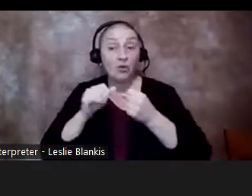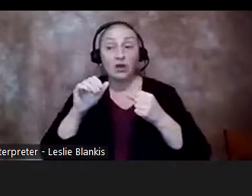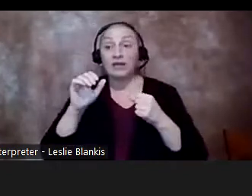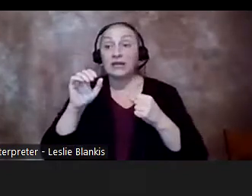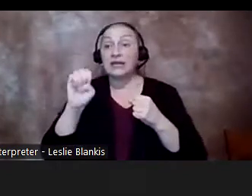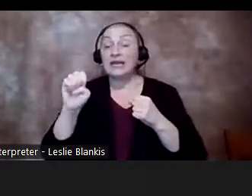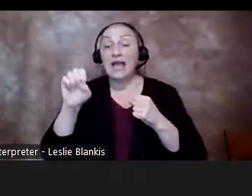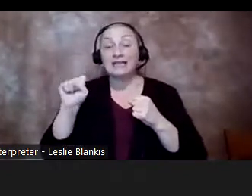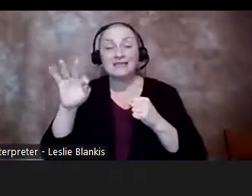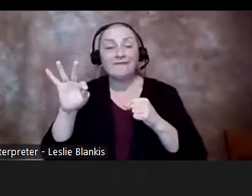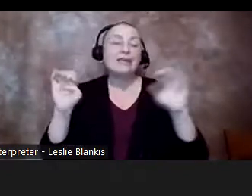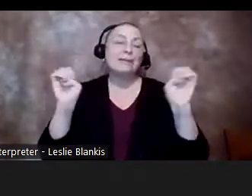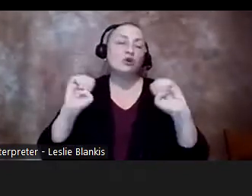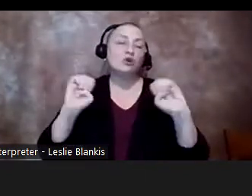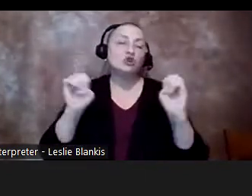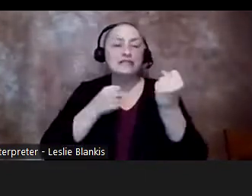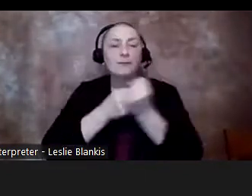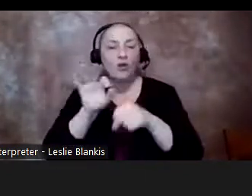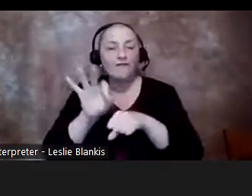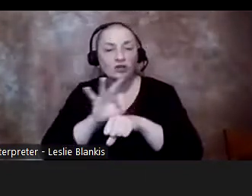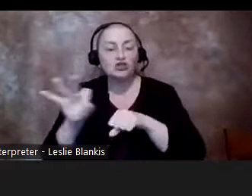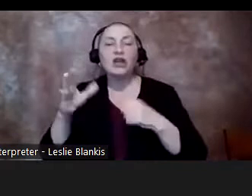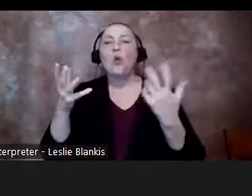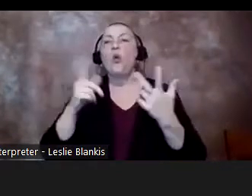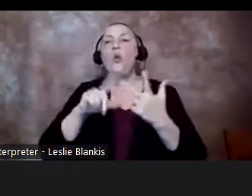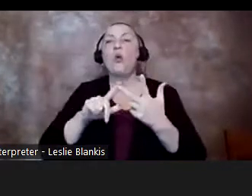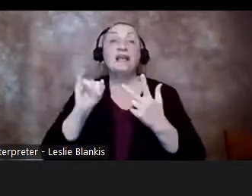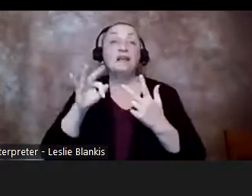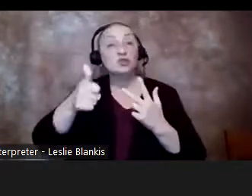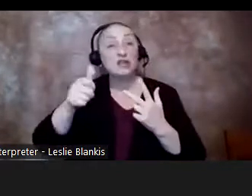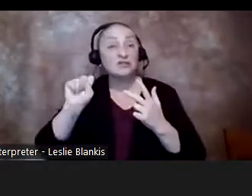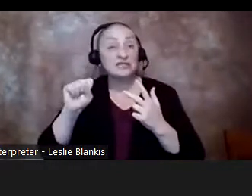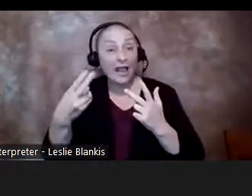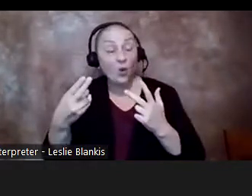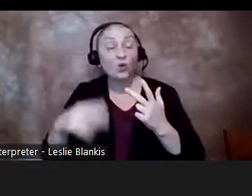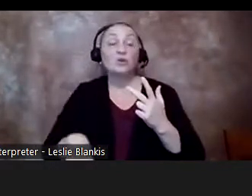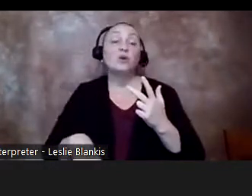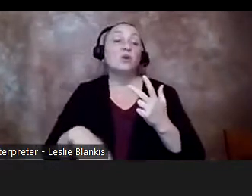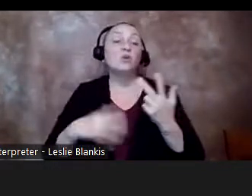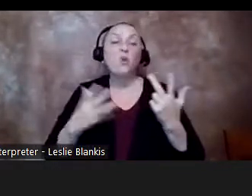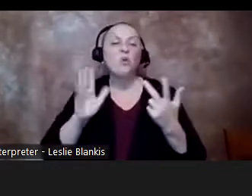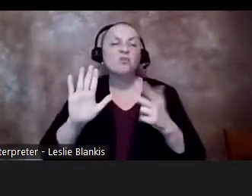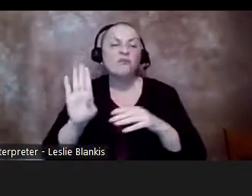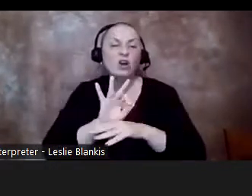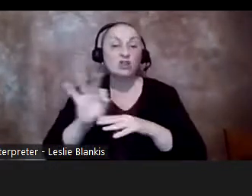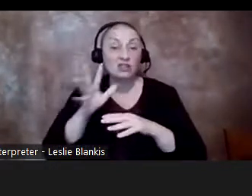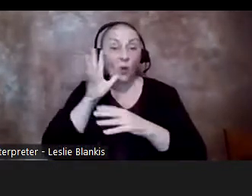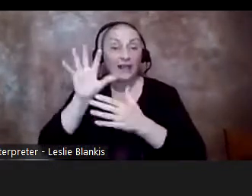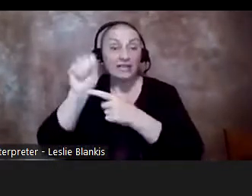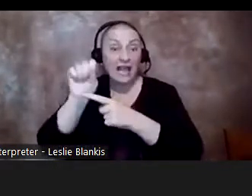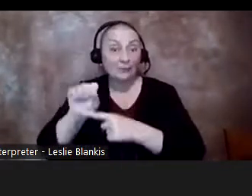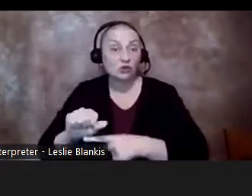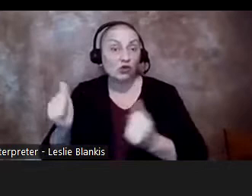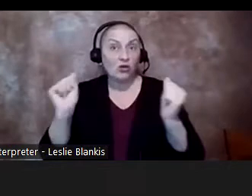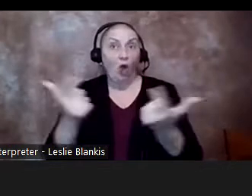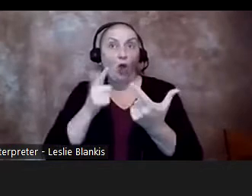function, or if you're stakeholder or partner. So, and so I could capture everyone who is here. All right.